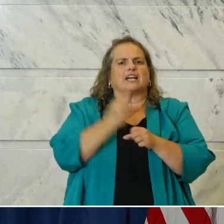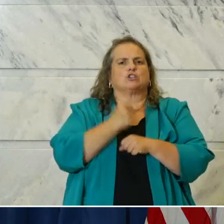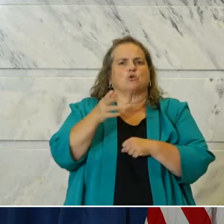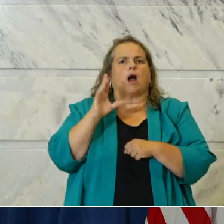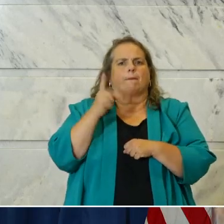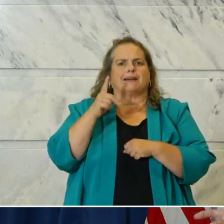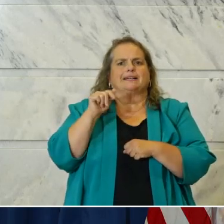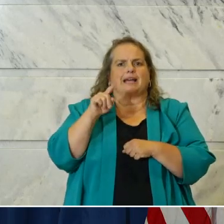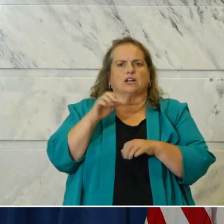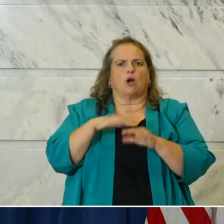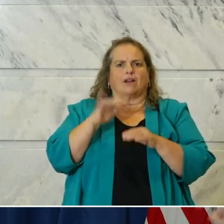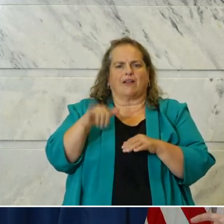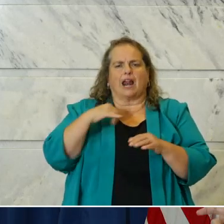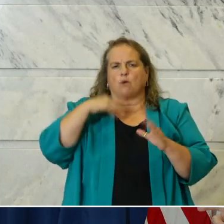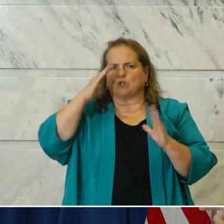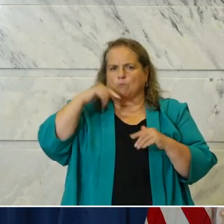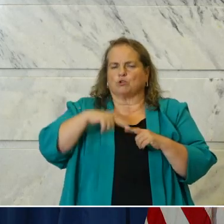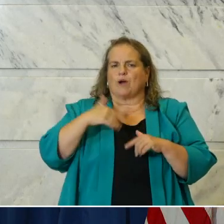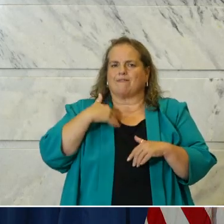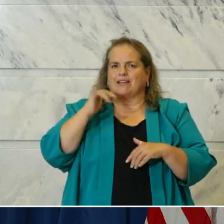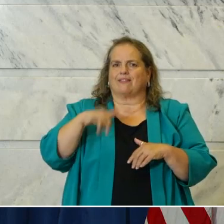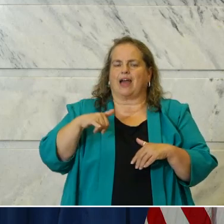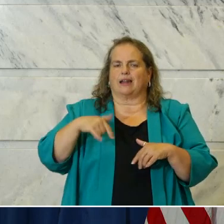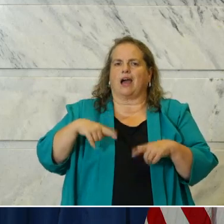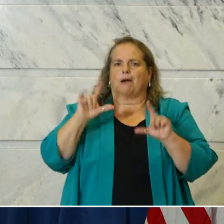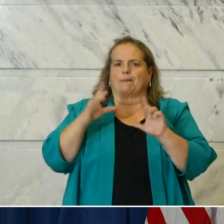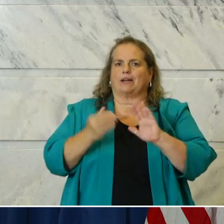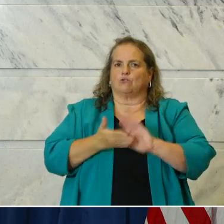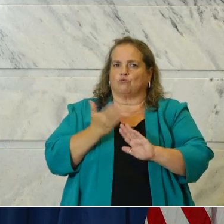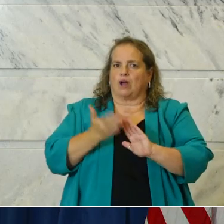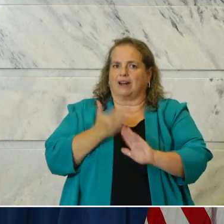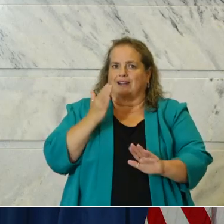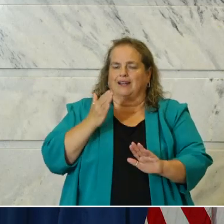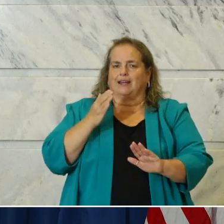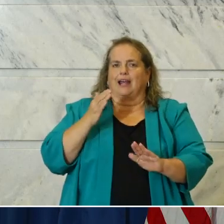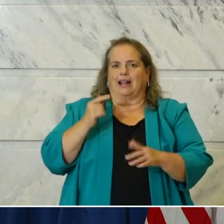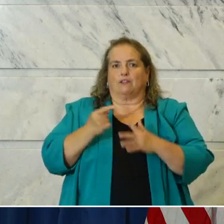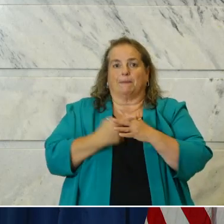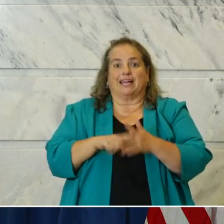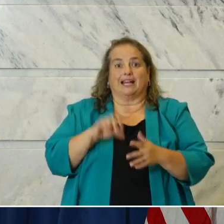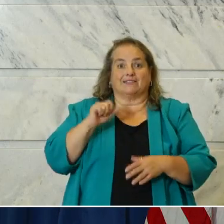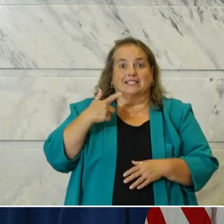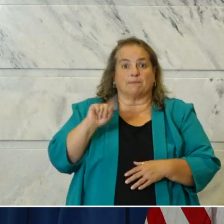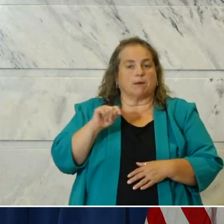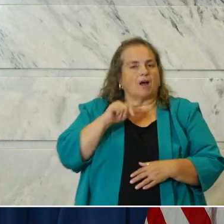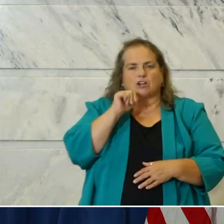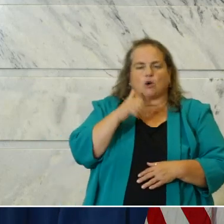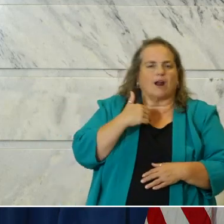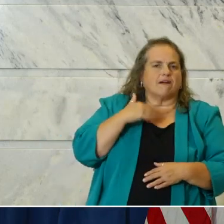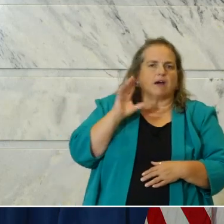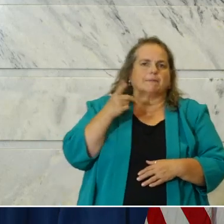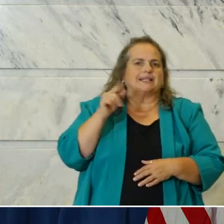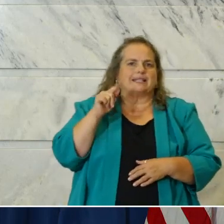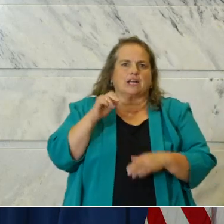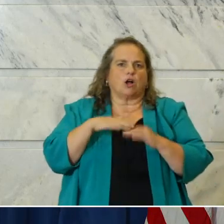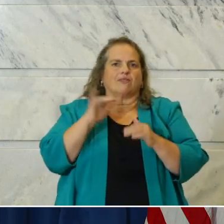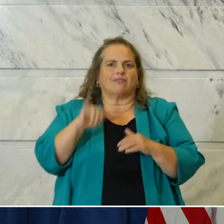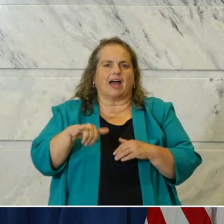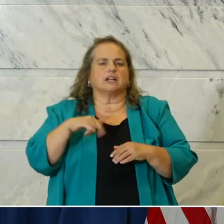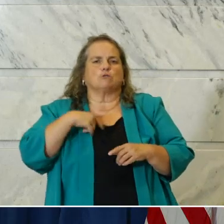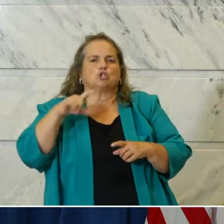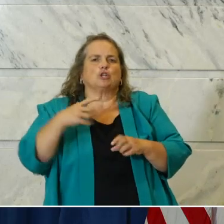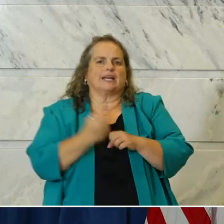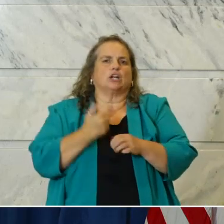have that up and running right here at the beginning of September. I don't have an update on the date, but we should be getting close to